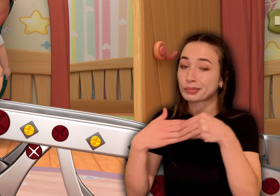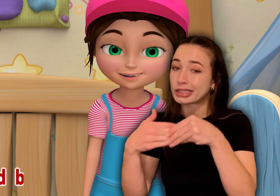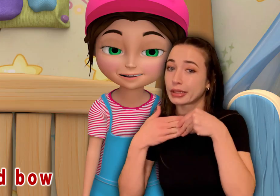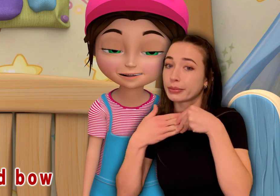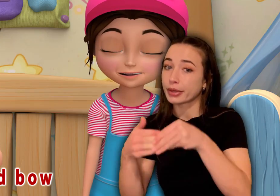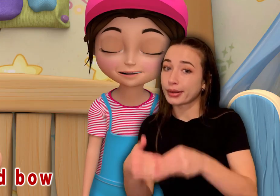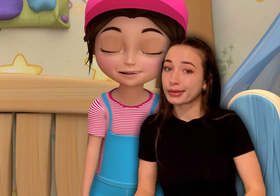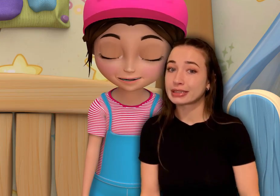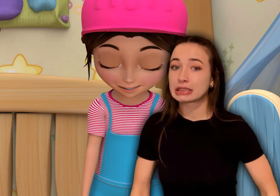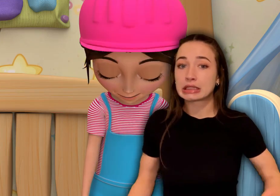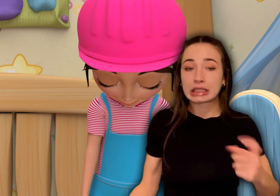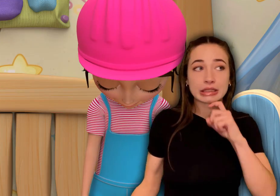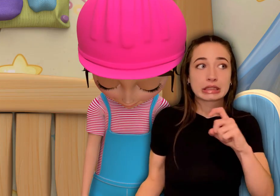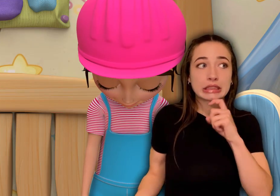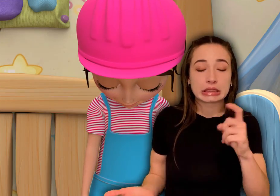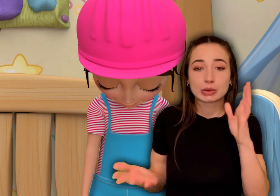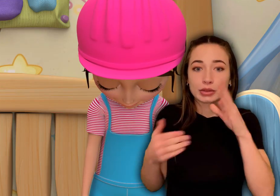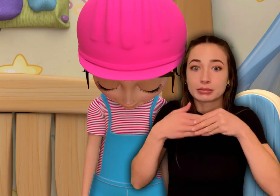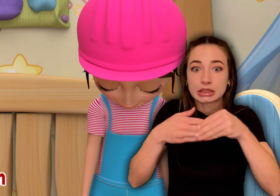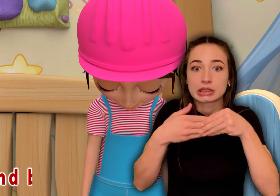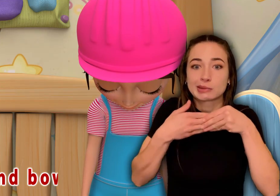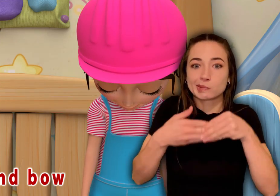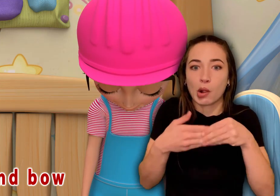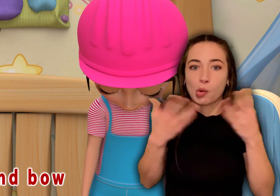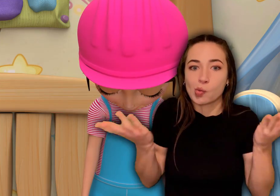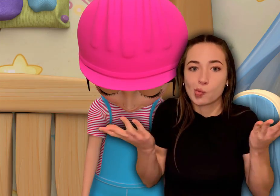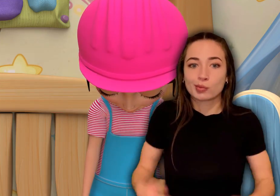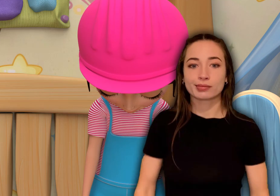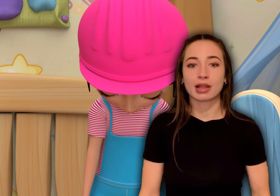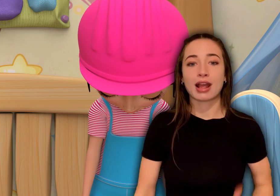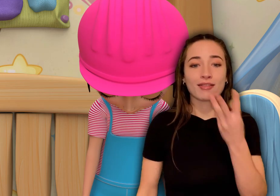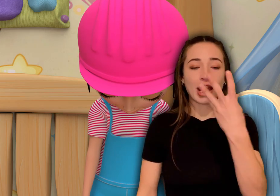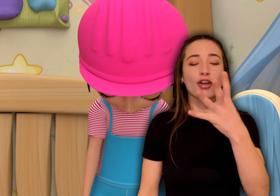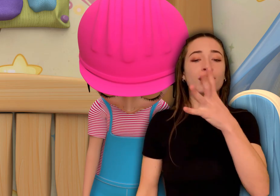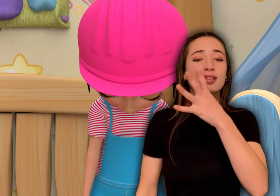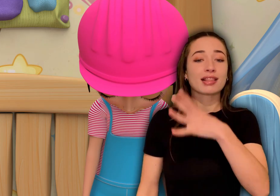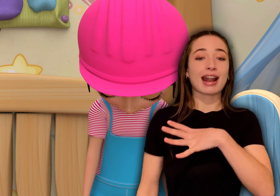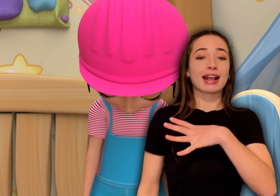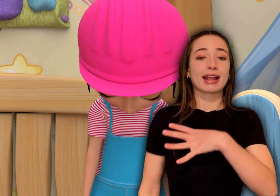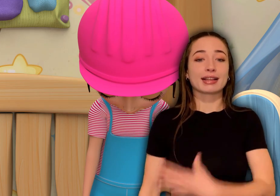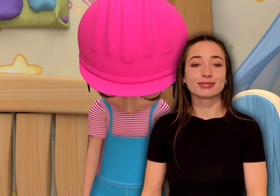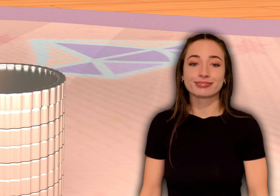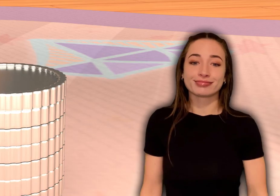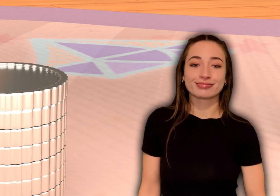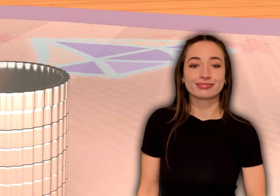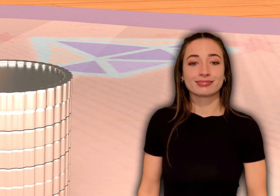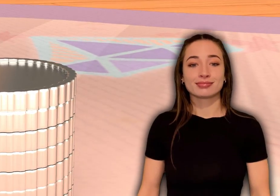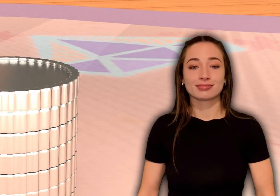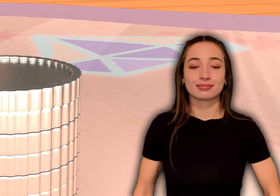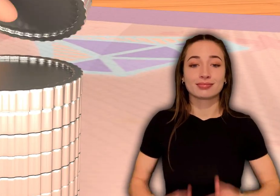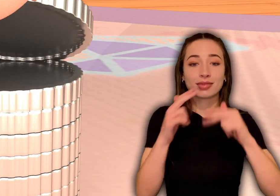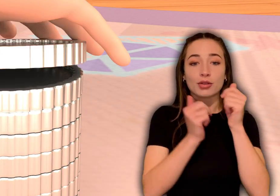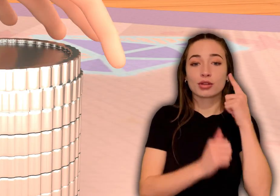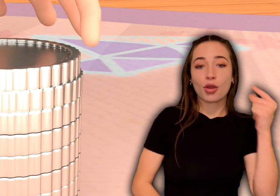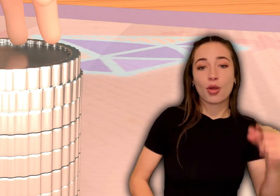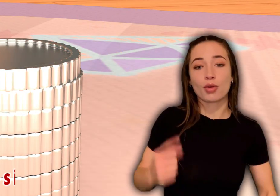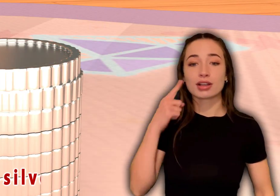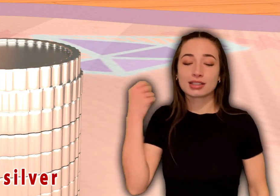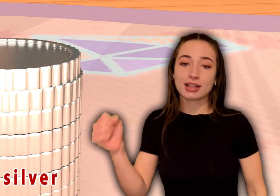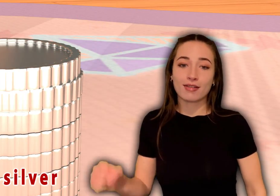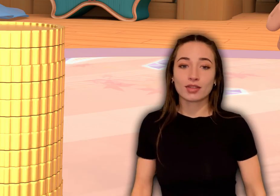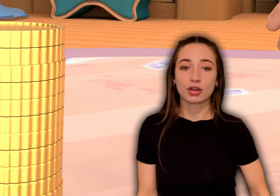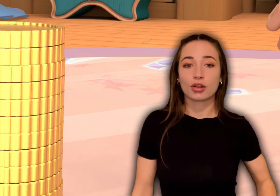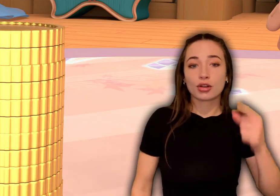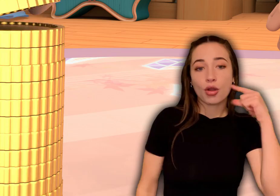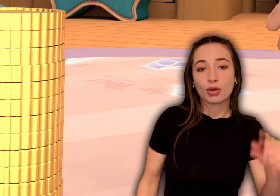bow Bend and bow IR a steel will bend and bow my fair lady build it up with